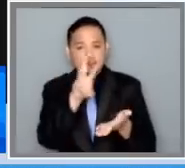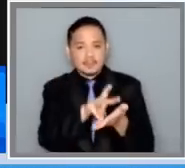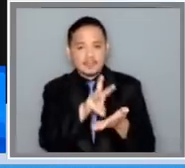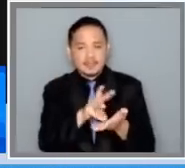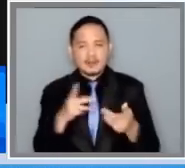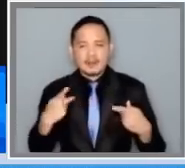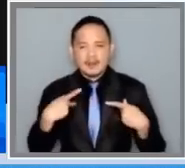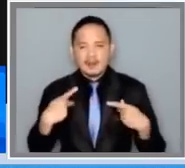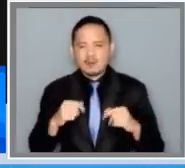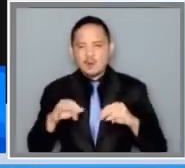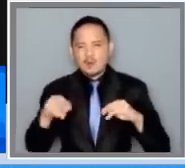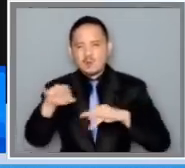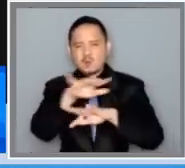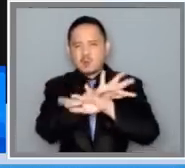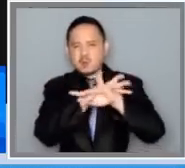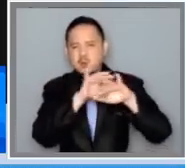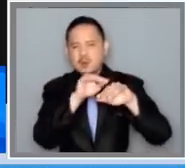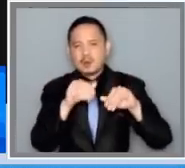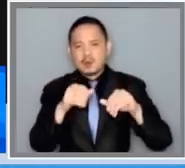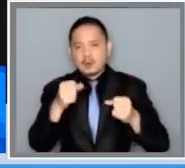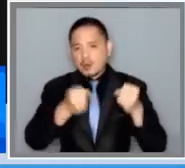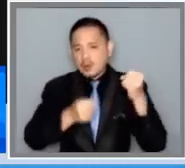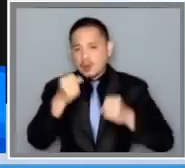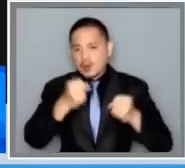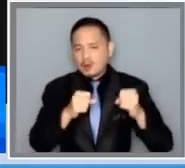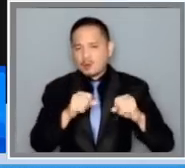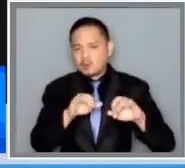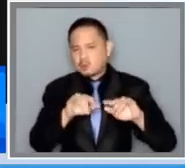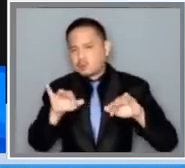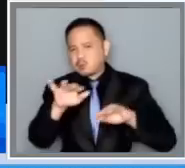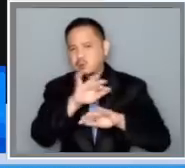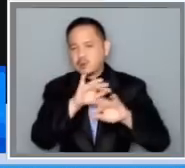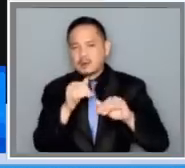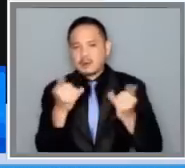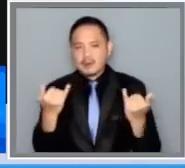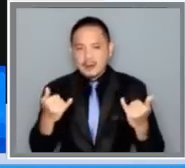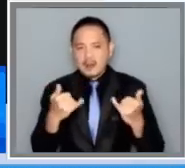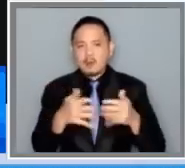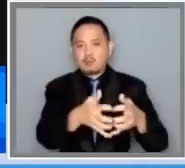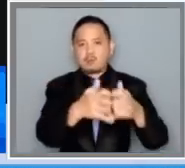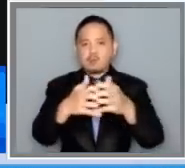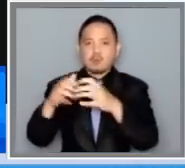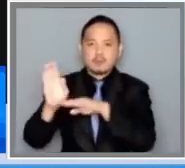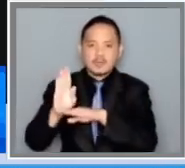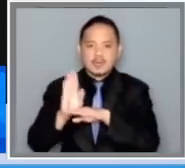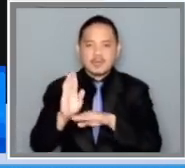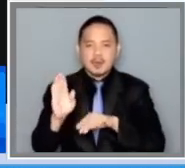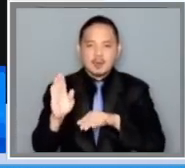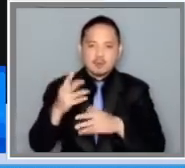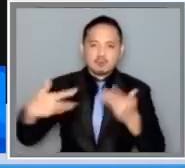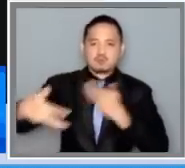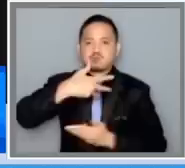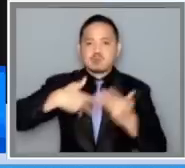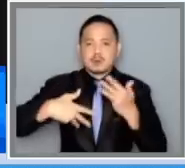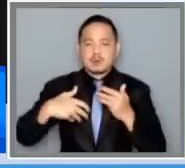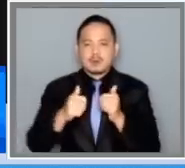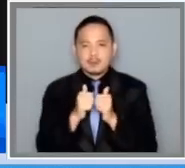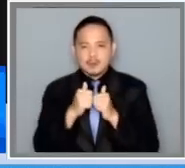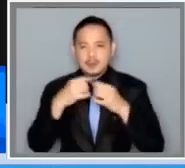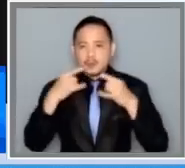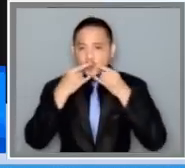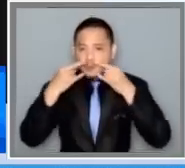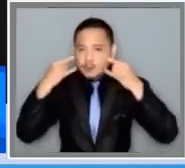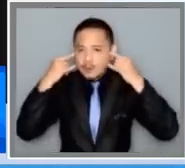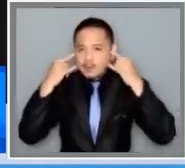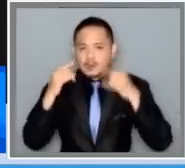air pollution inherent in the return of the economy, you know, then yung regular surgical masks na